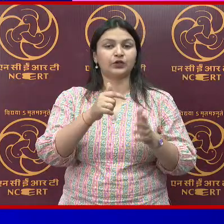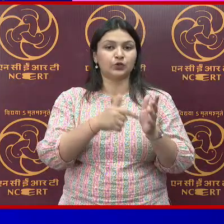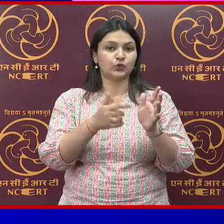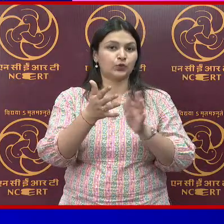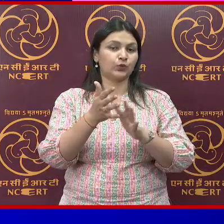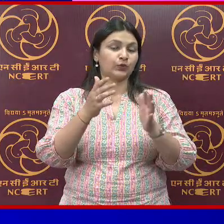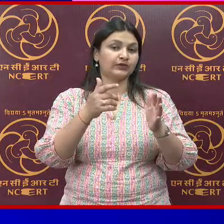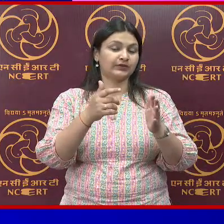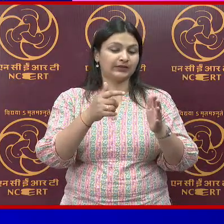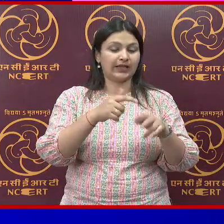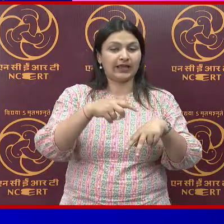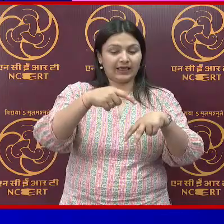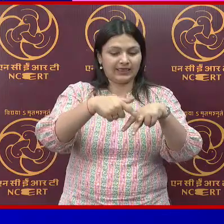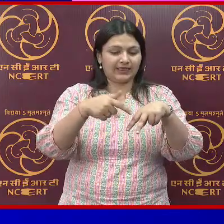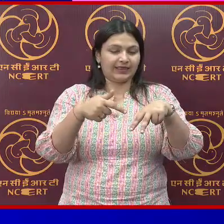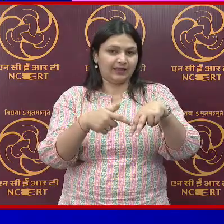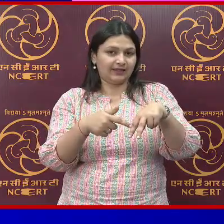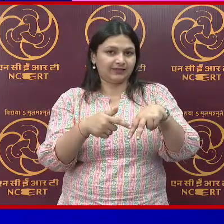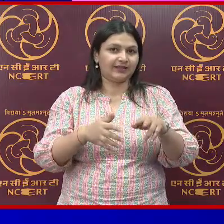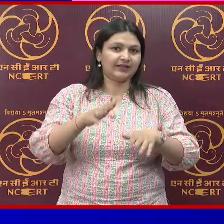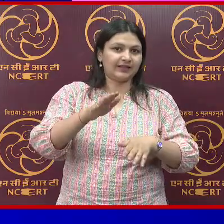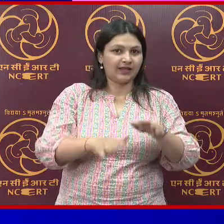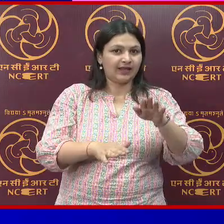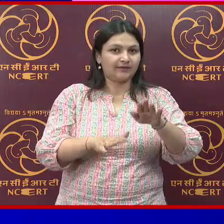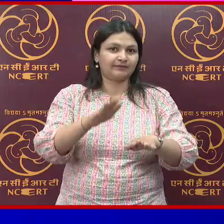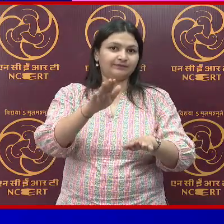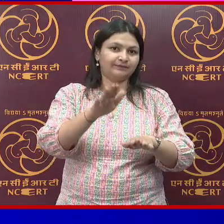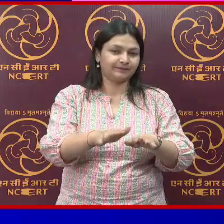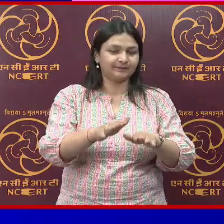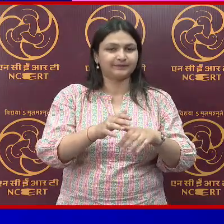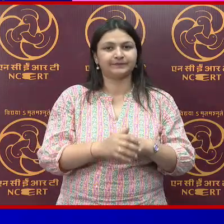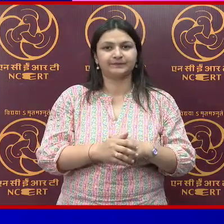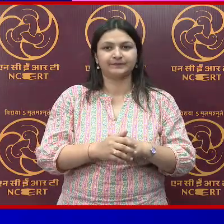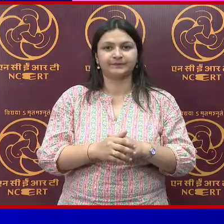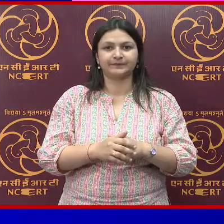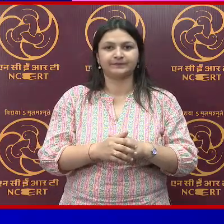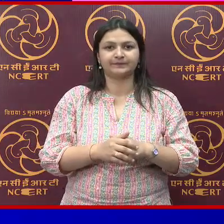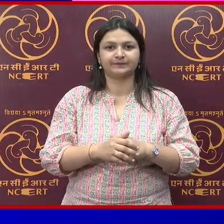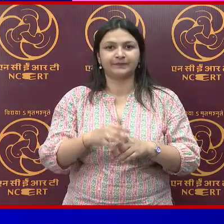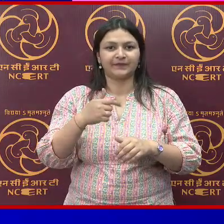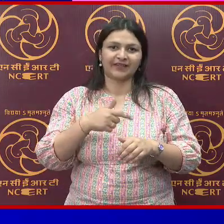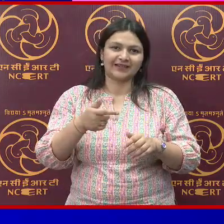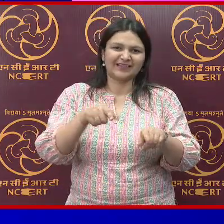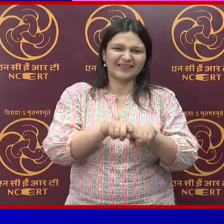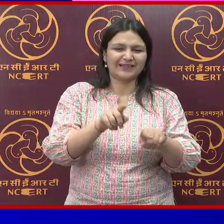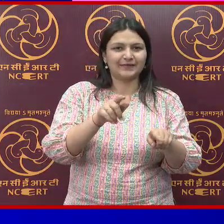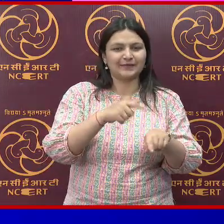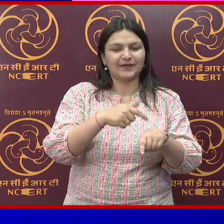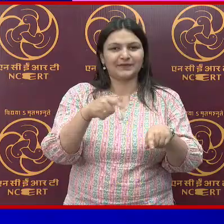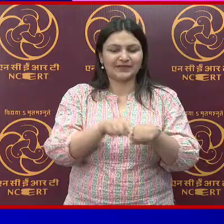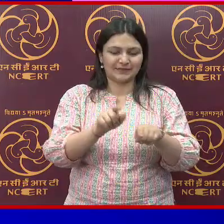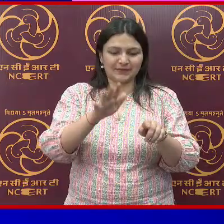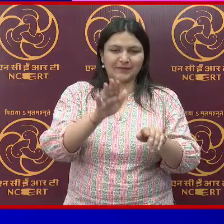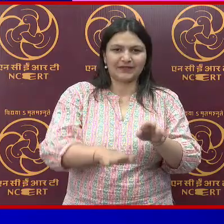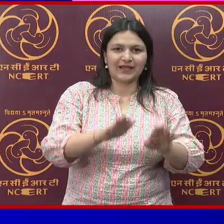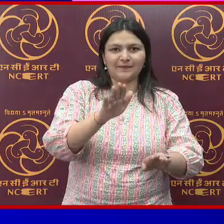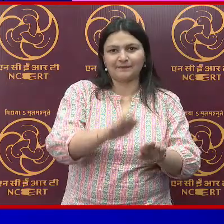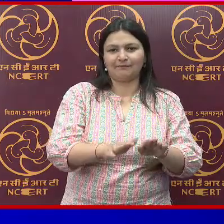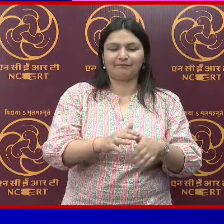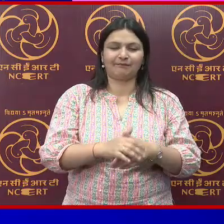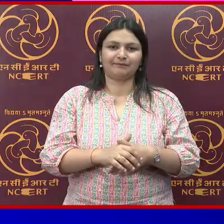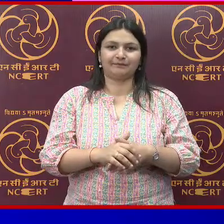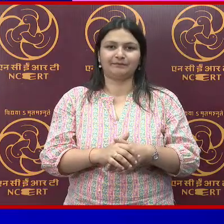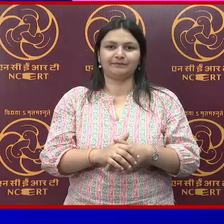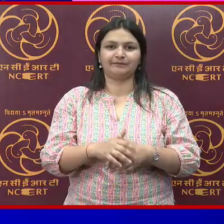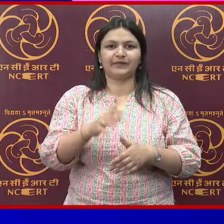Two little legs. Tap, tap, tap. Go tap, tap, tap. I can tap here, ma'am, because I'm sitting on the chair. I would want